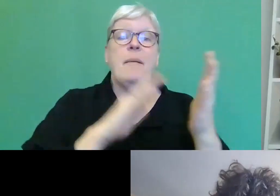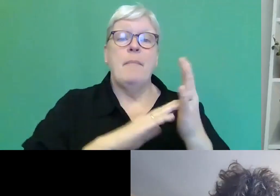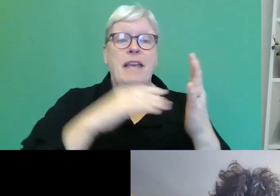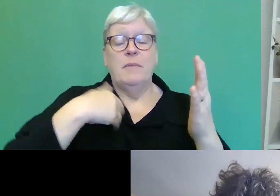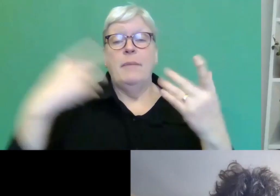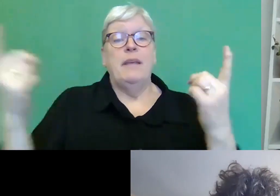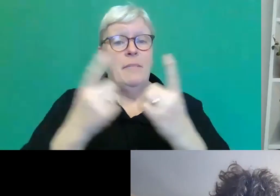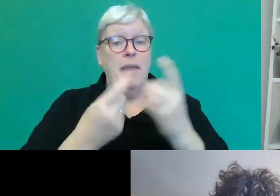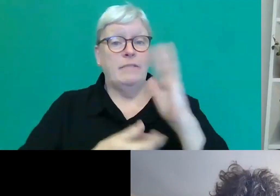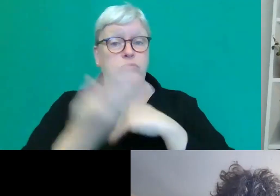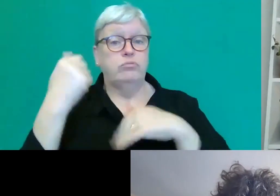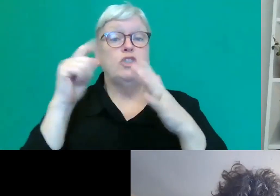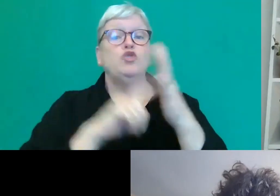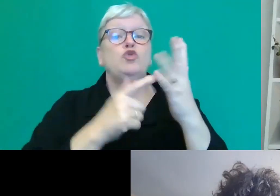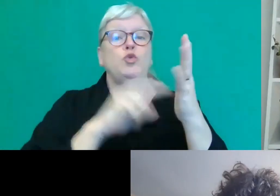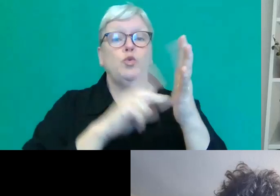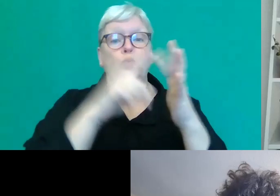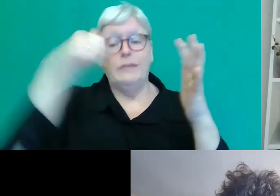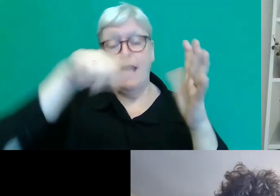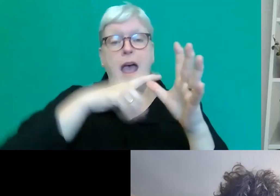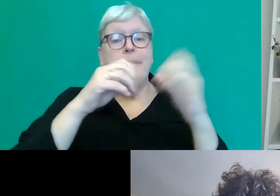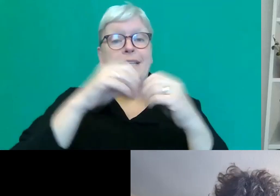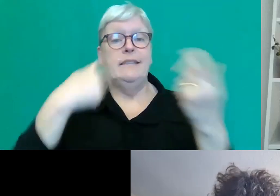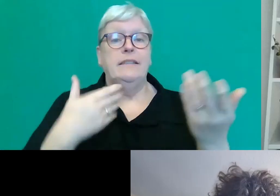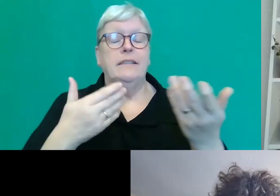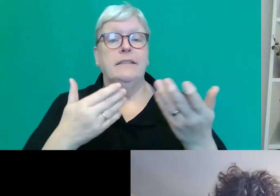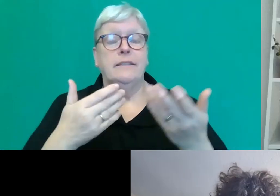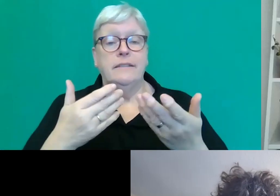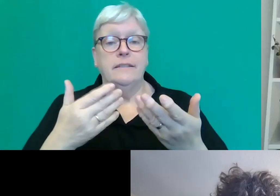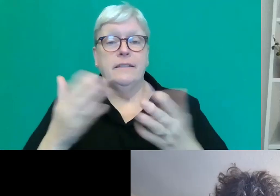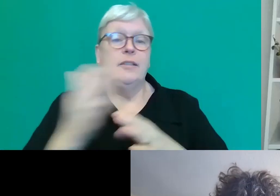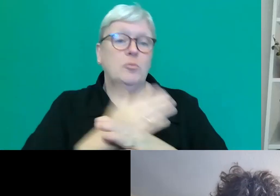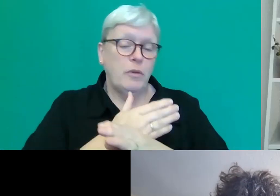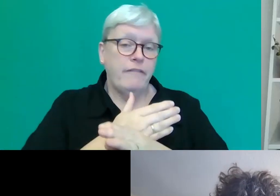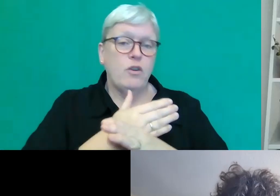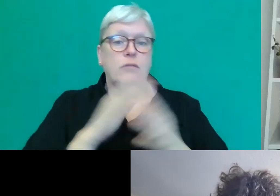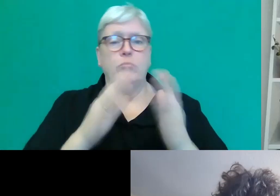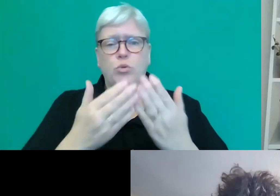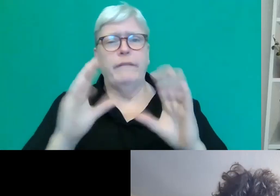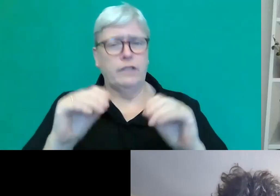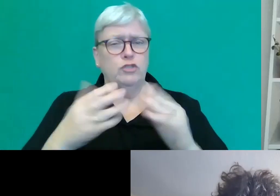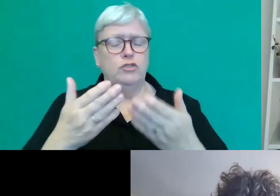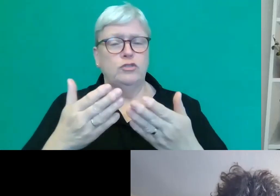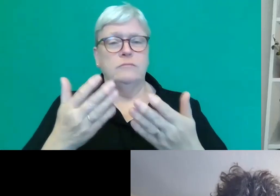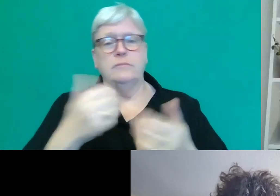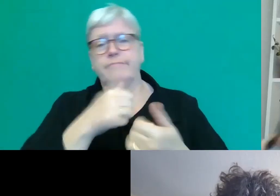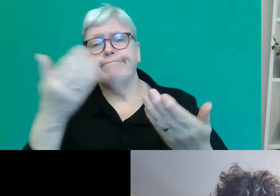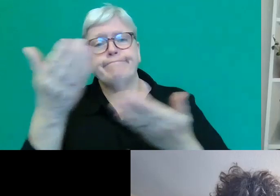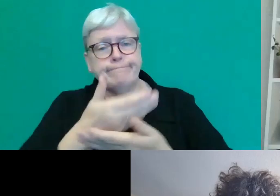up back in June here in Aberdeen, and that was before the book even came out, I think, for a lovely chat about